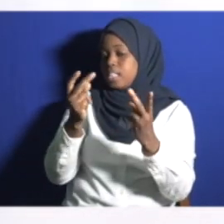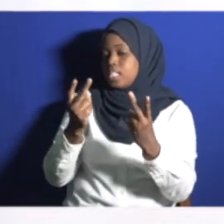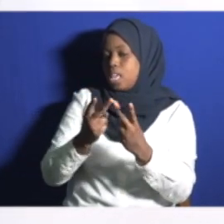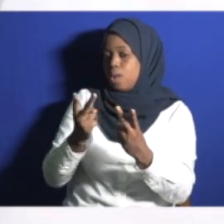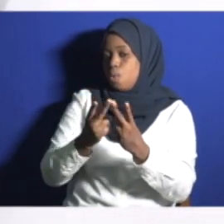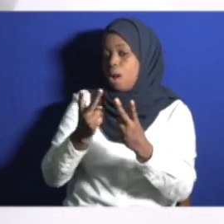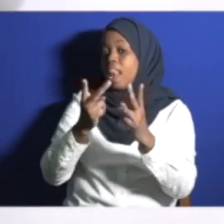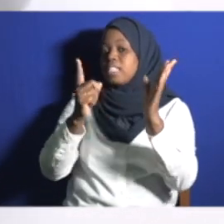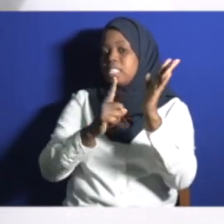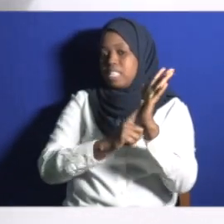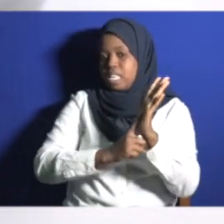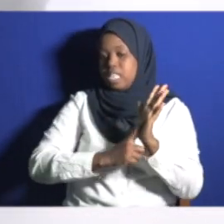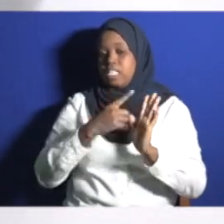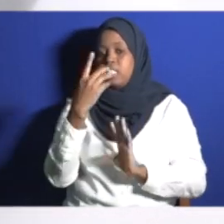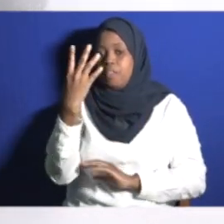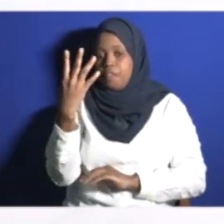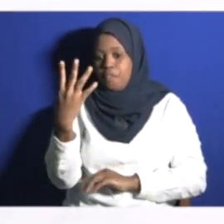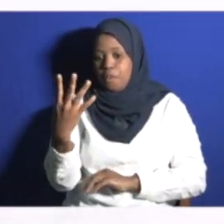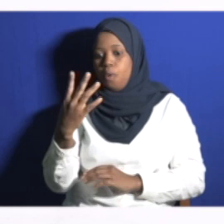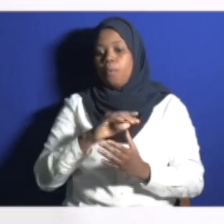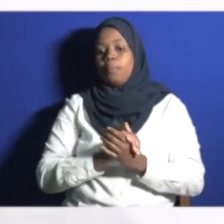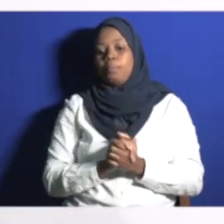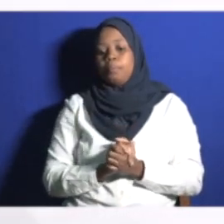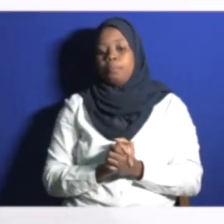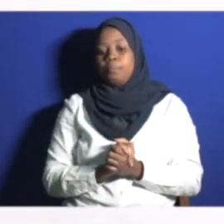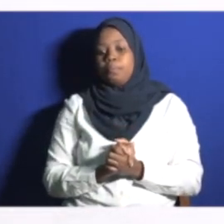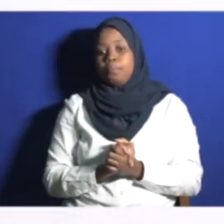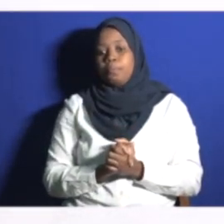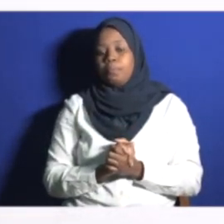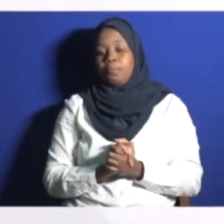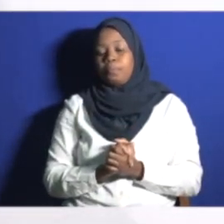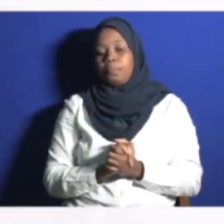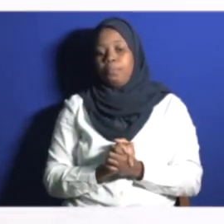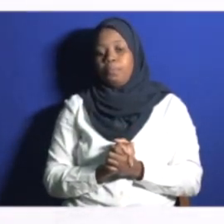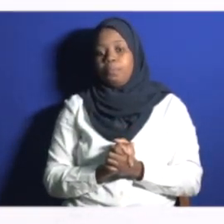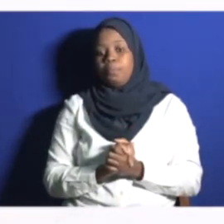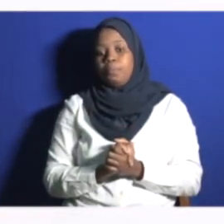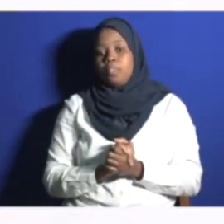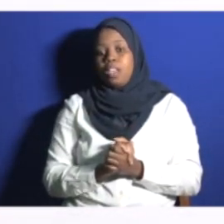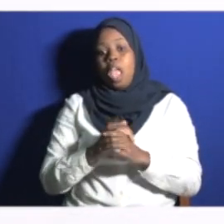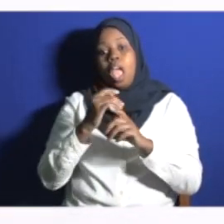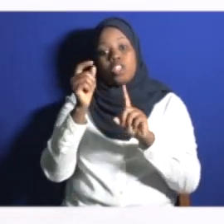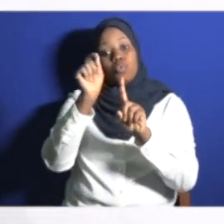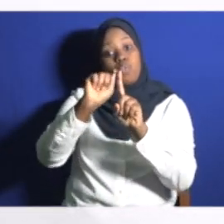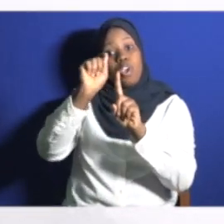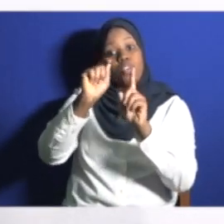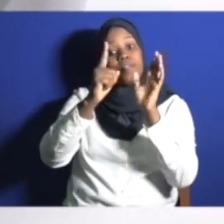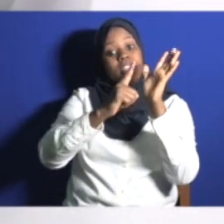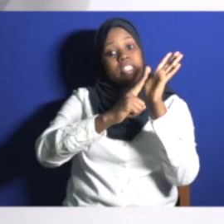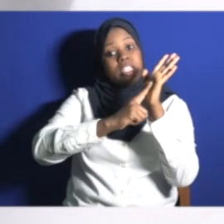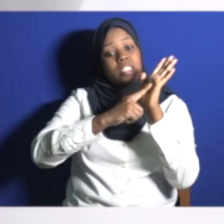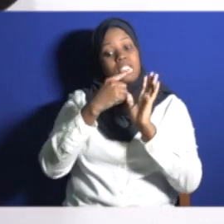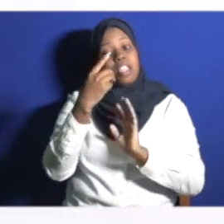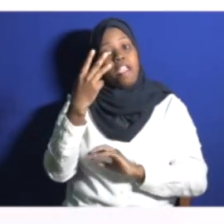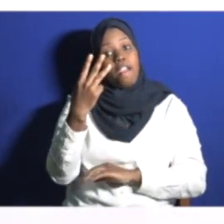of 64 is equal to 8. Square root of 64 is equal to